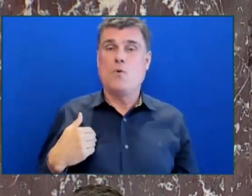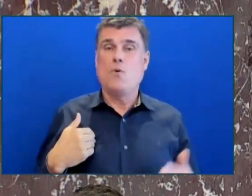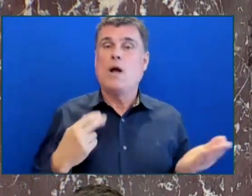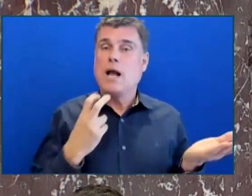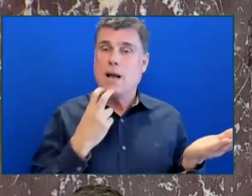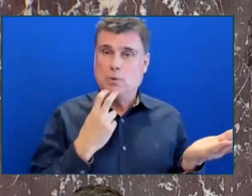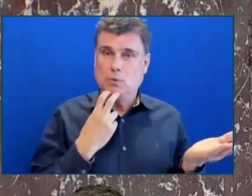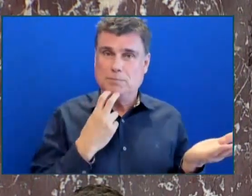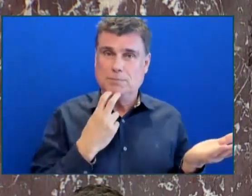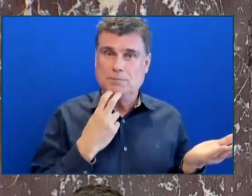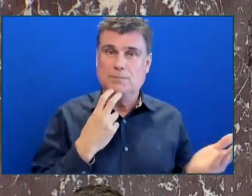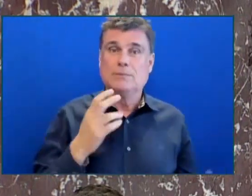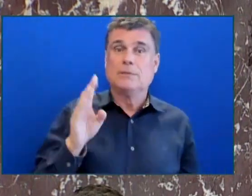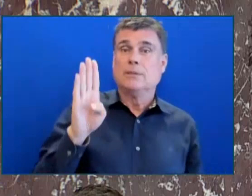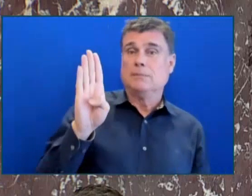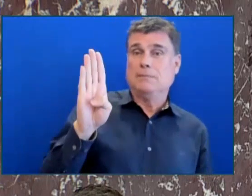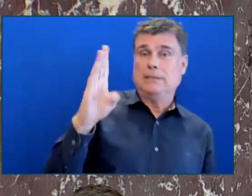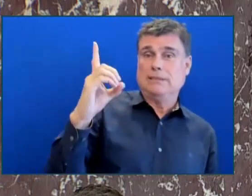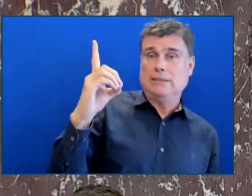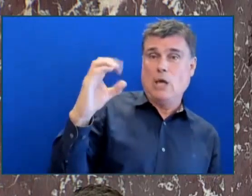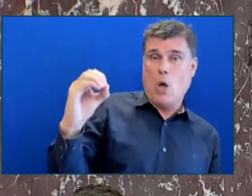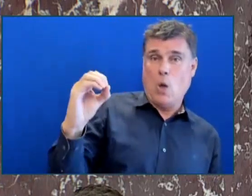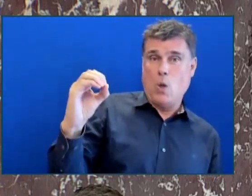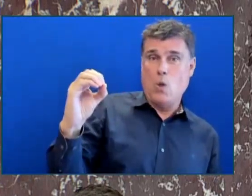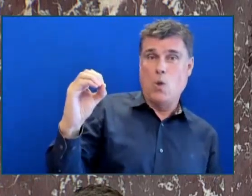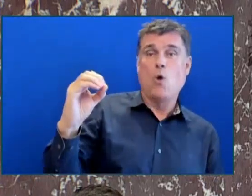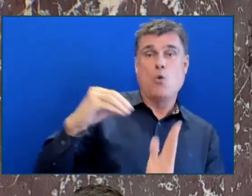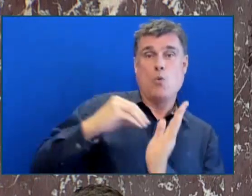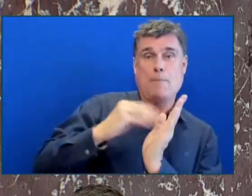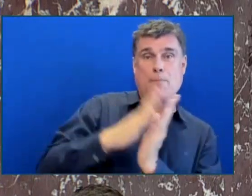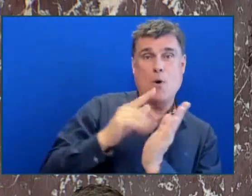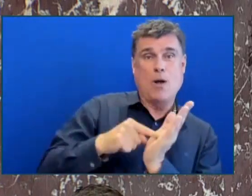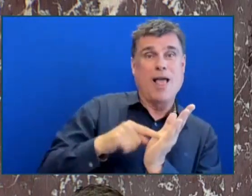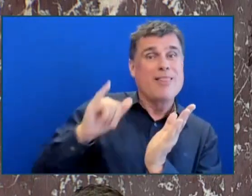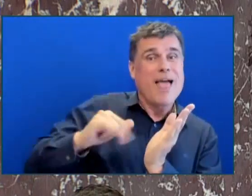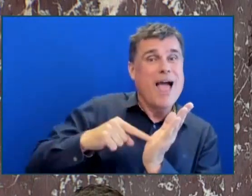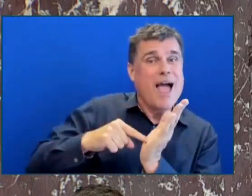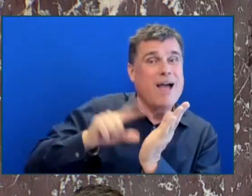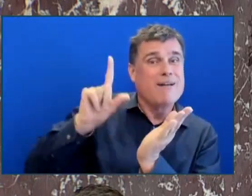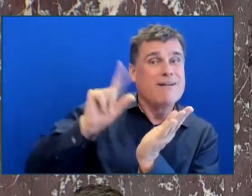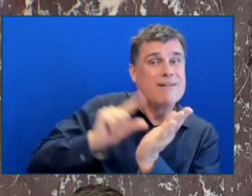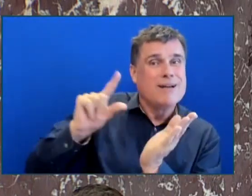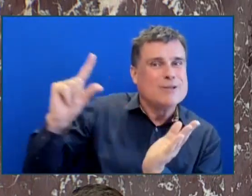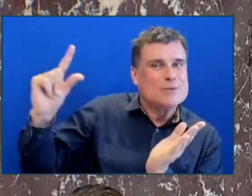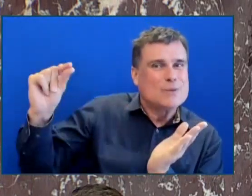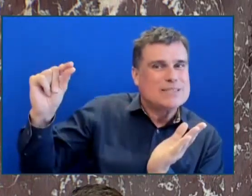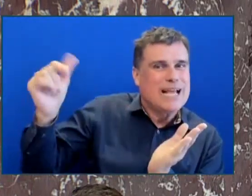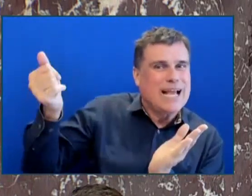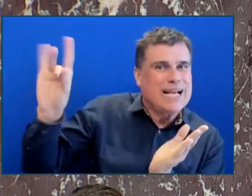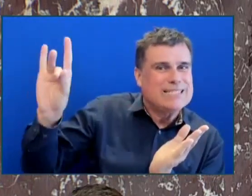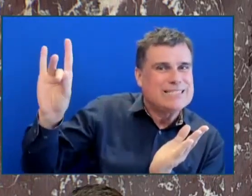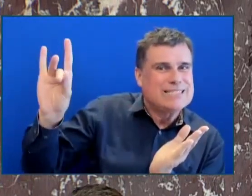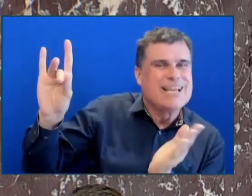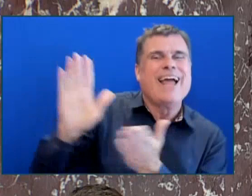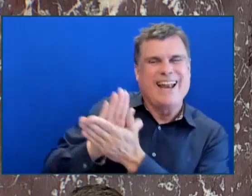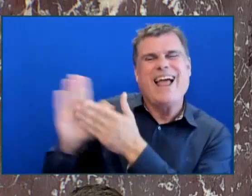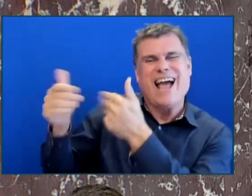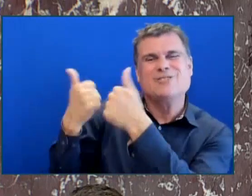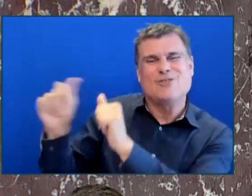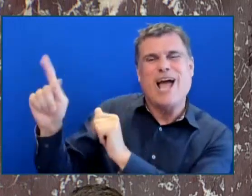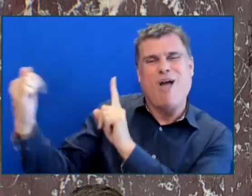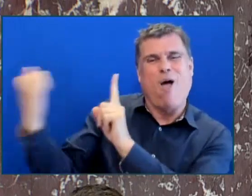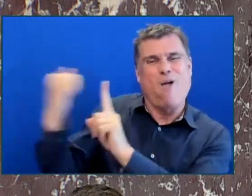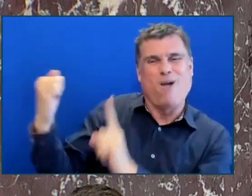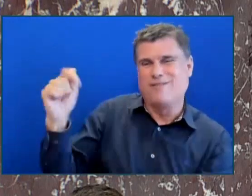So a nice try from the minister or the Premier trying to say we were hiding some report. But, Mr. Speaker, the reason these answers don't